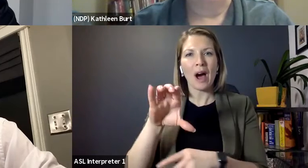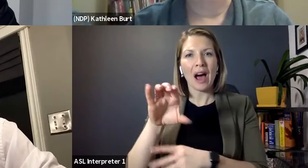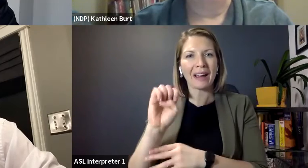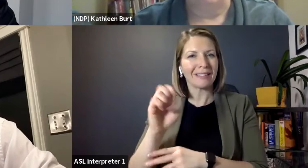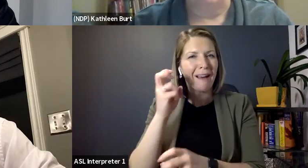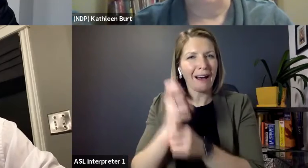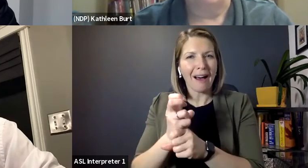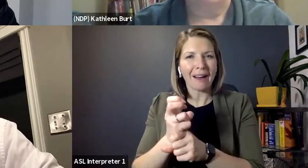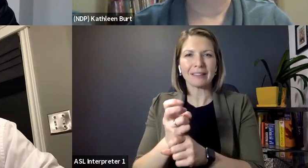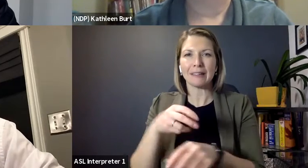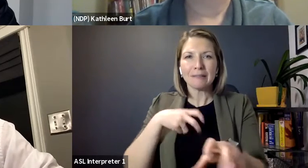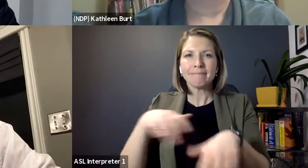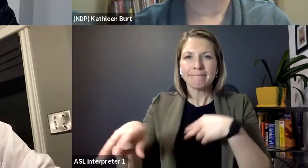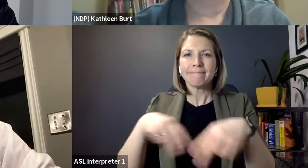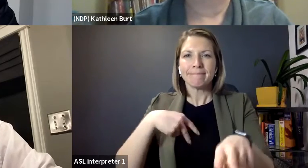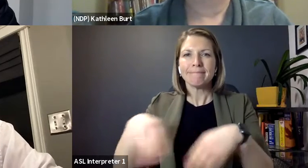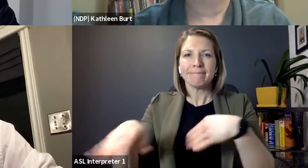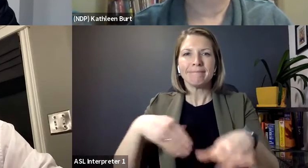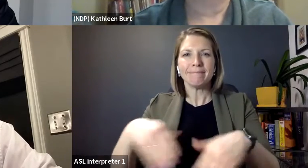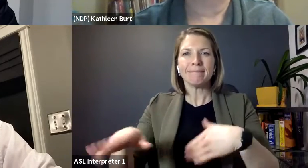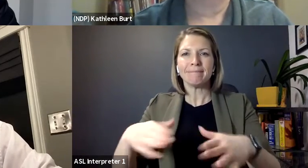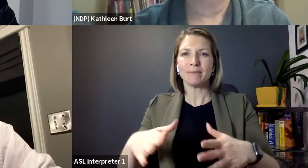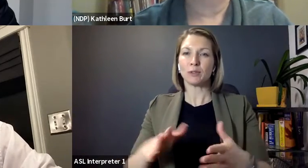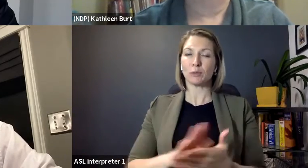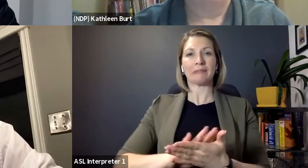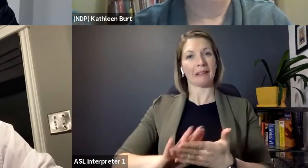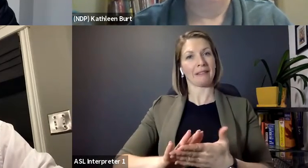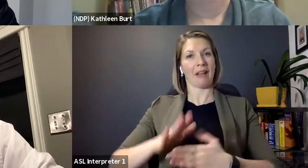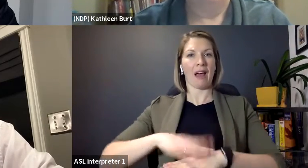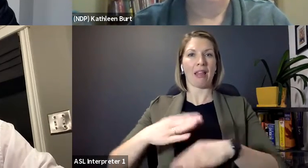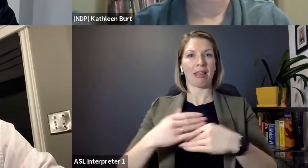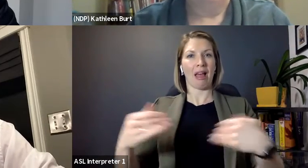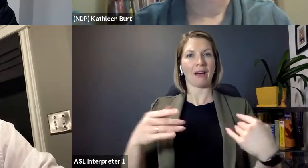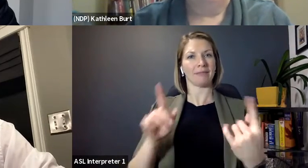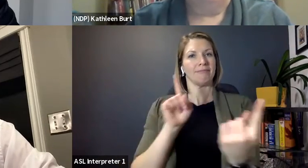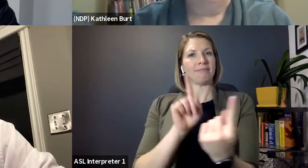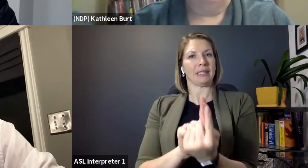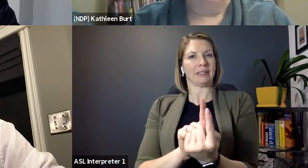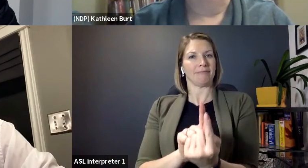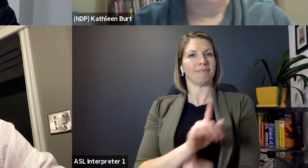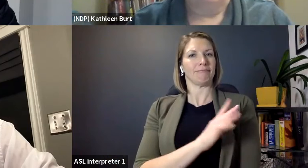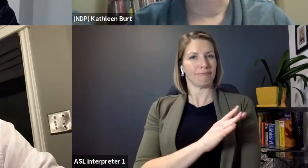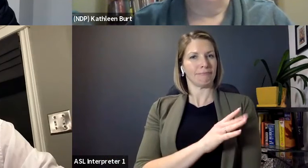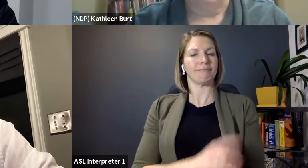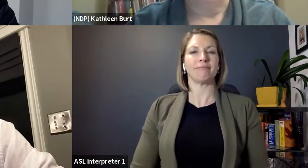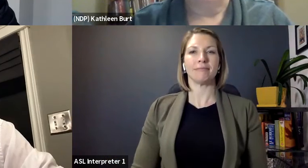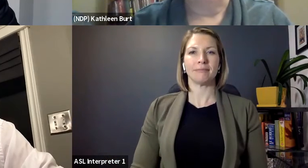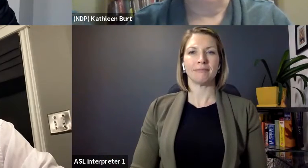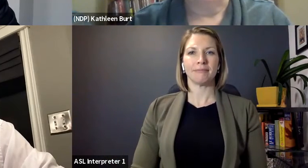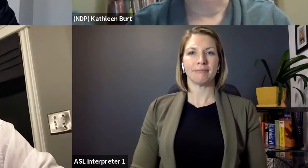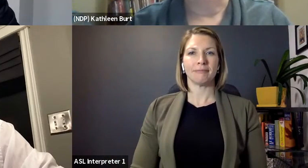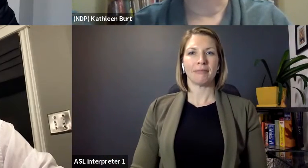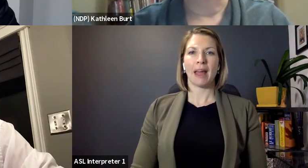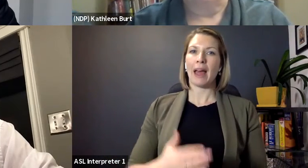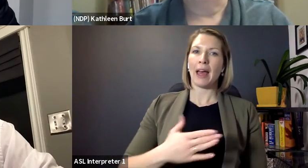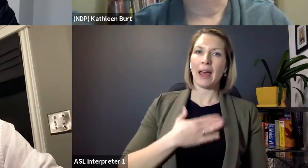it's wonderful to be able to meet our constituents online. I'm glad to give your members and